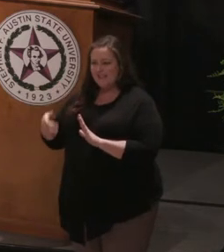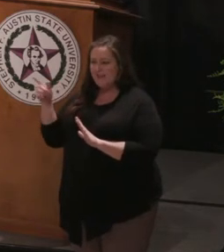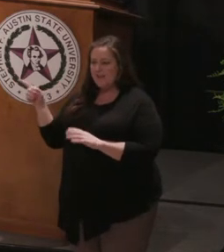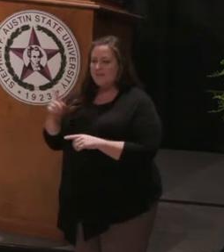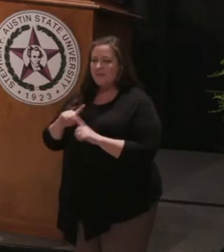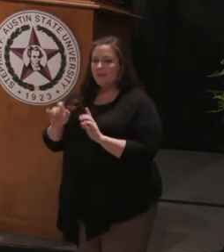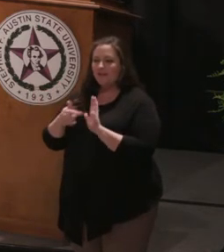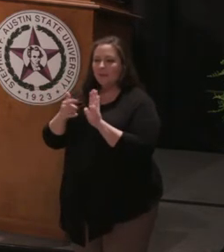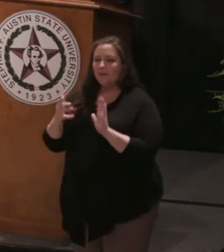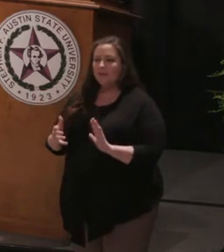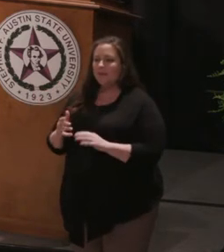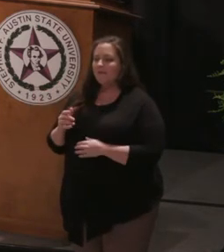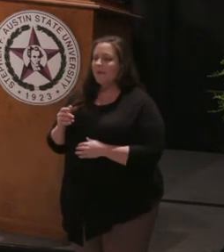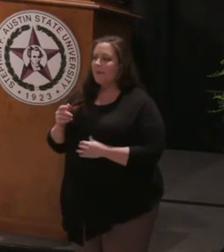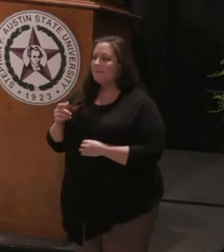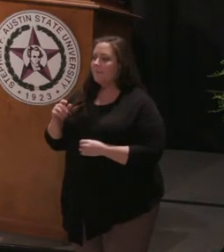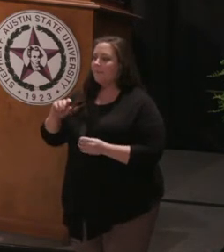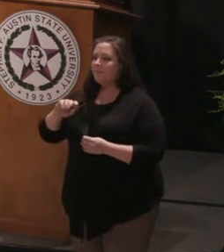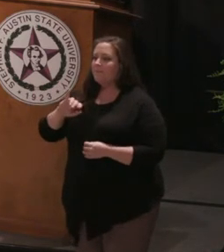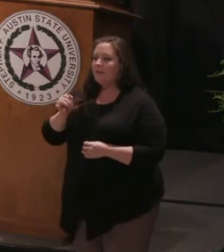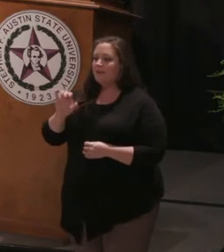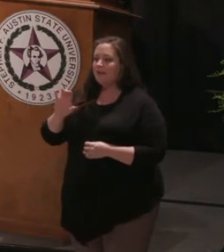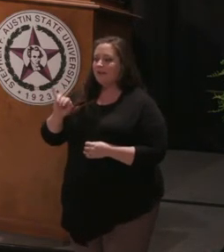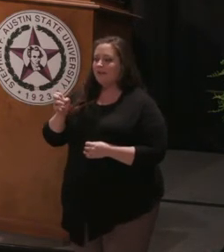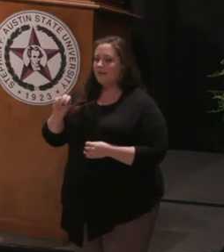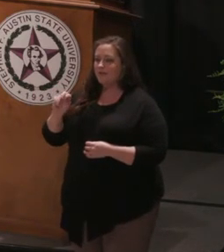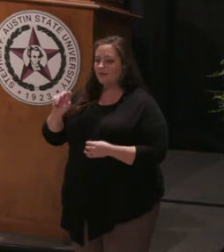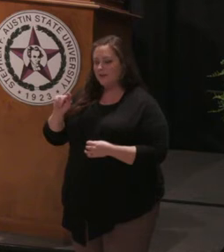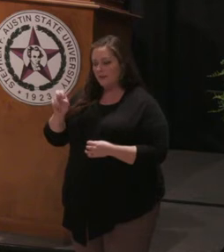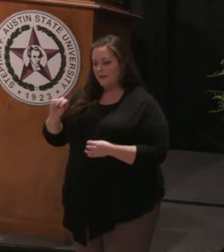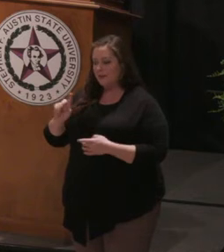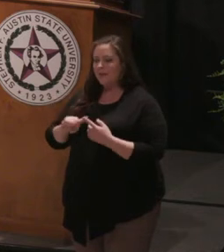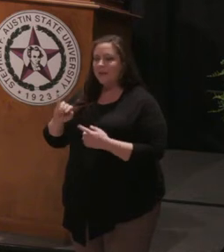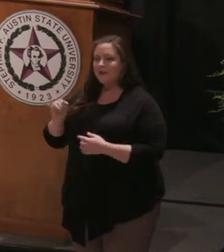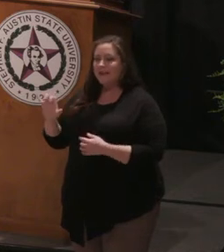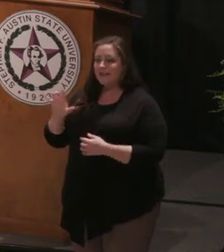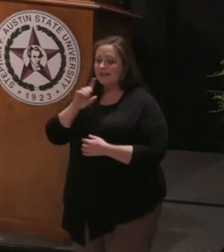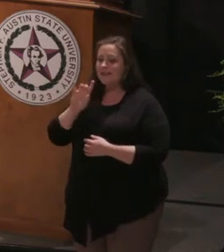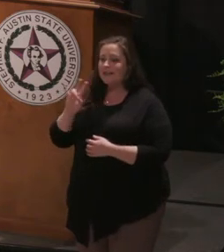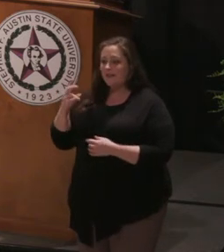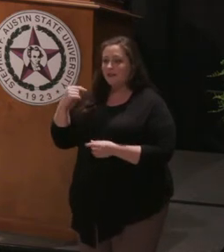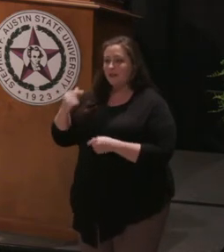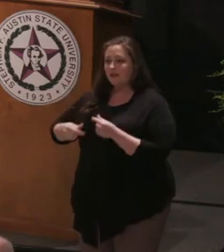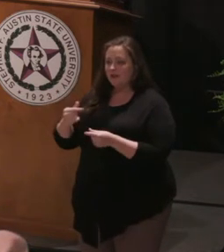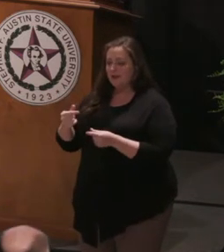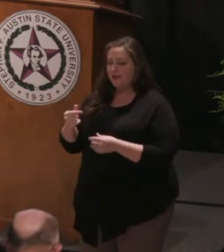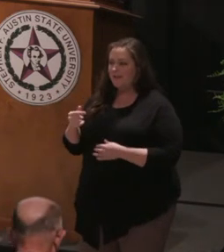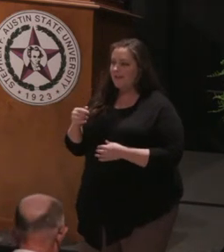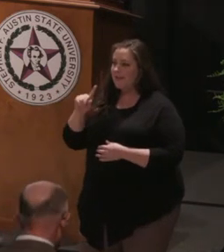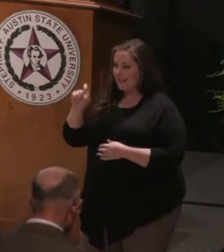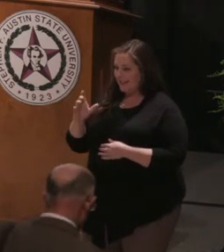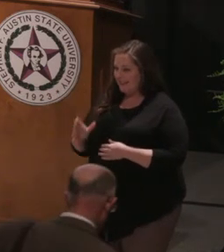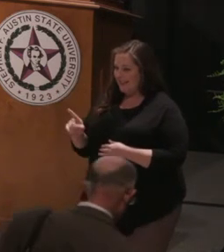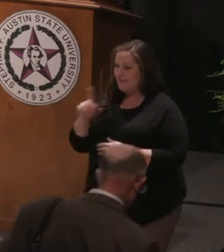is Representative Jacey Jetton. Jacey is a seventh generation